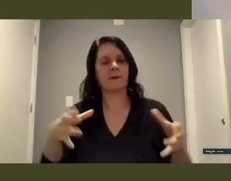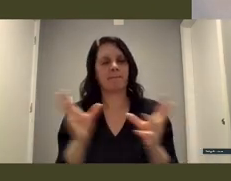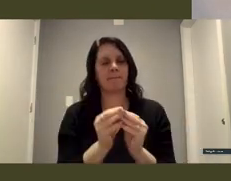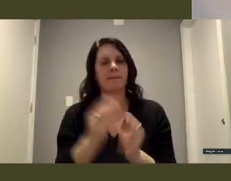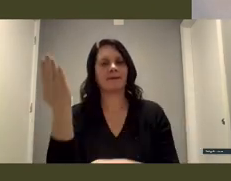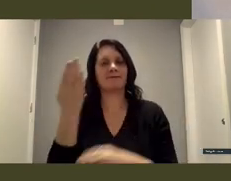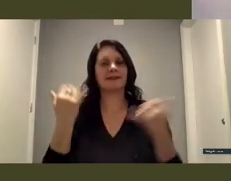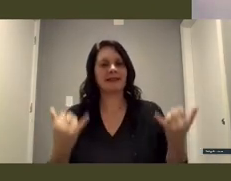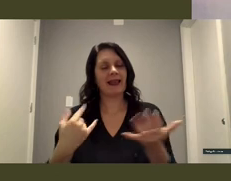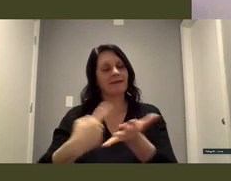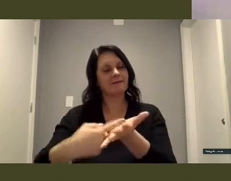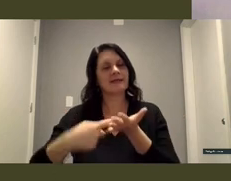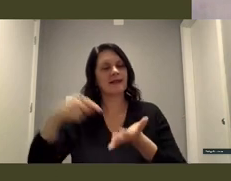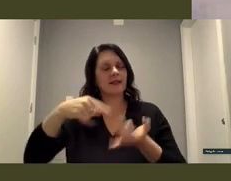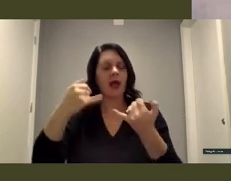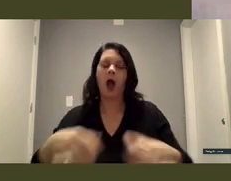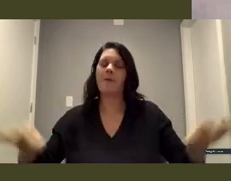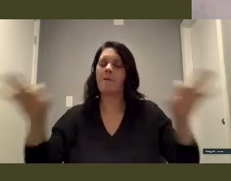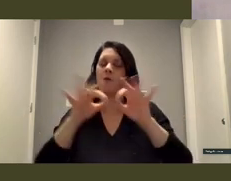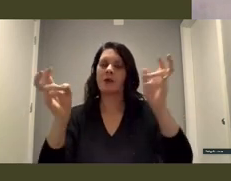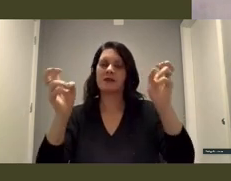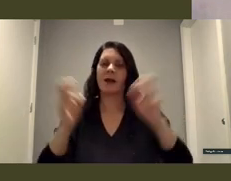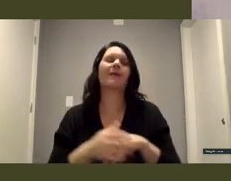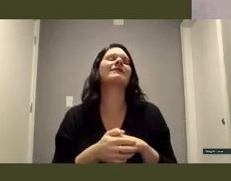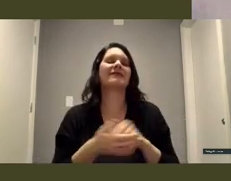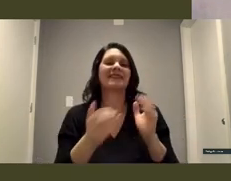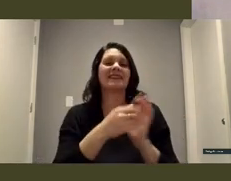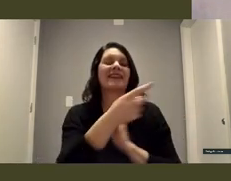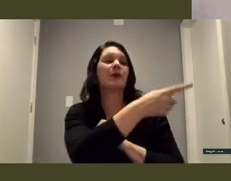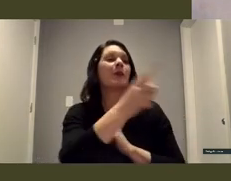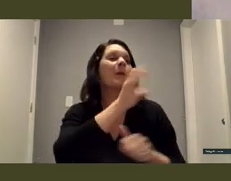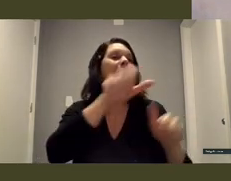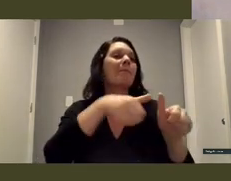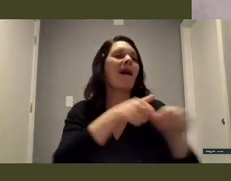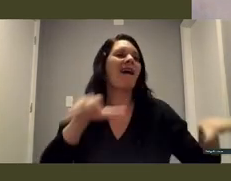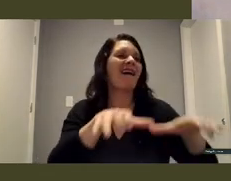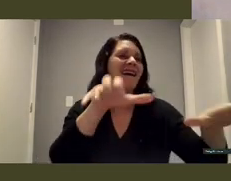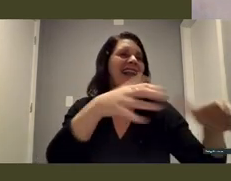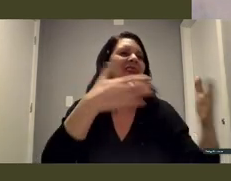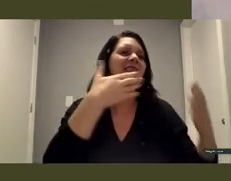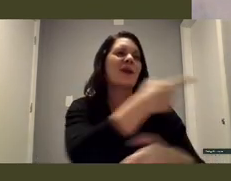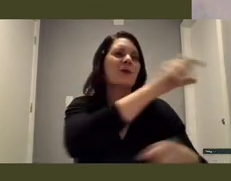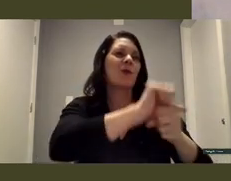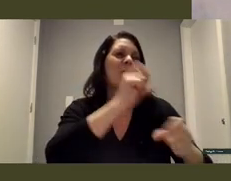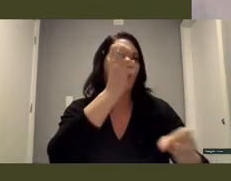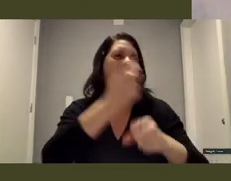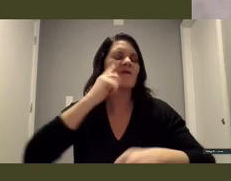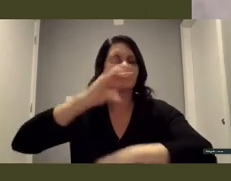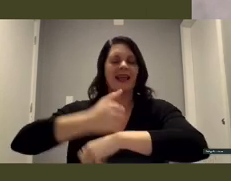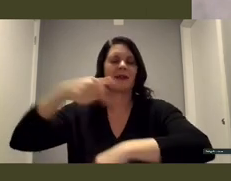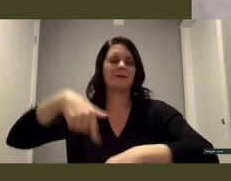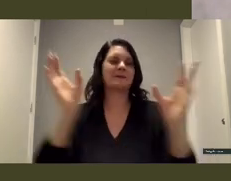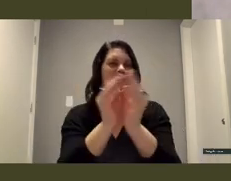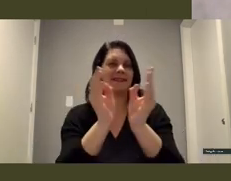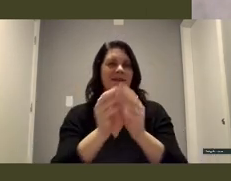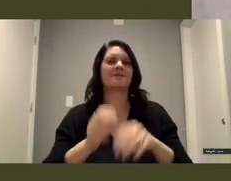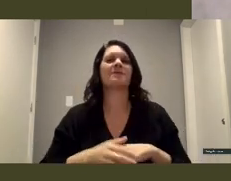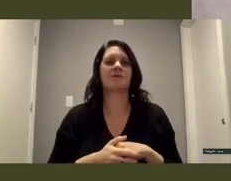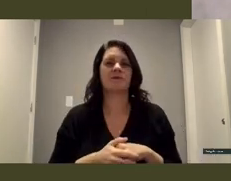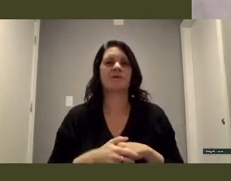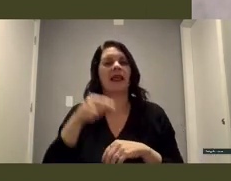important topic. And of course, thanks to all of those behind the scenes who made it work so well. This event's going to be archived on